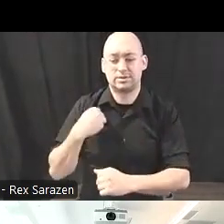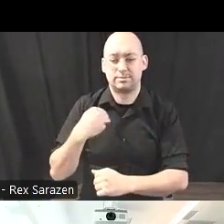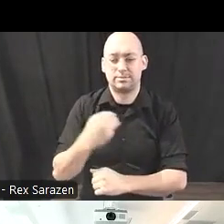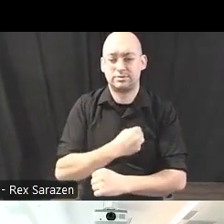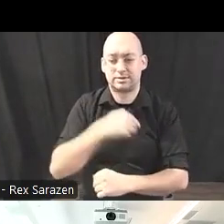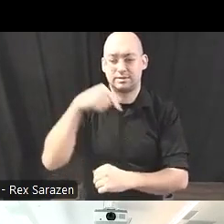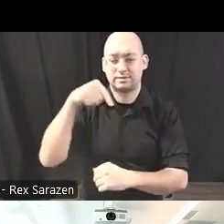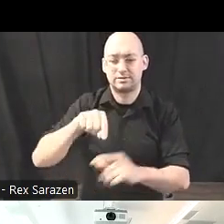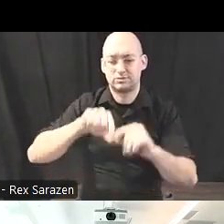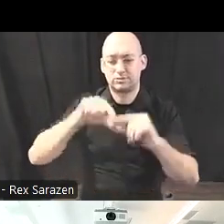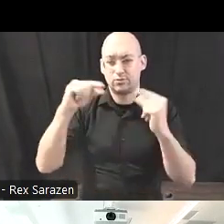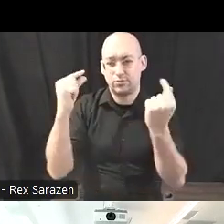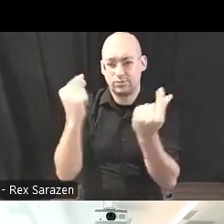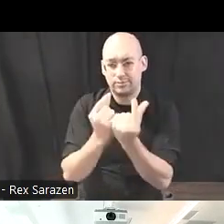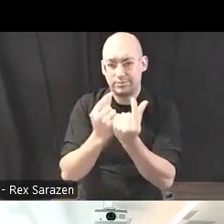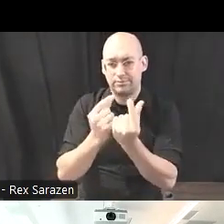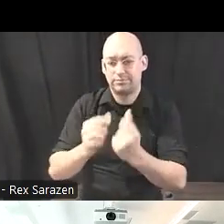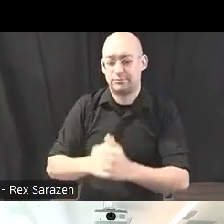group.